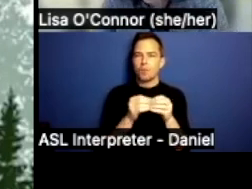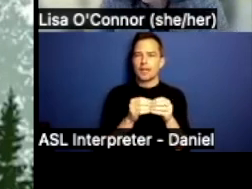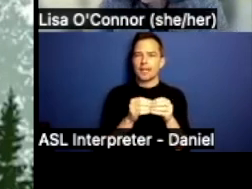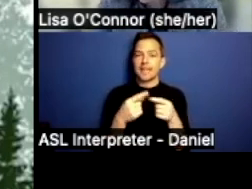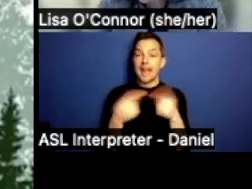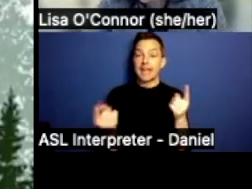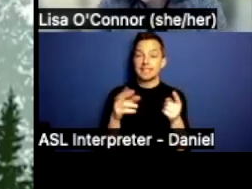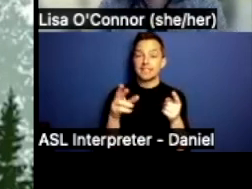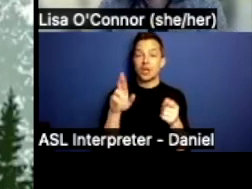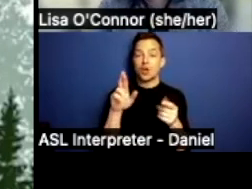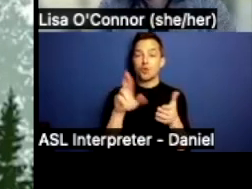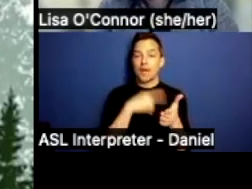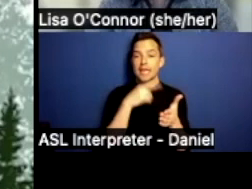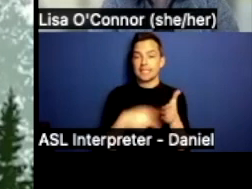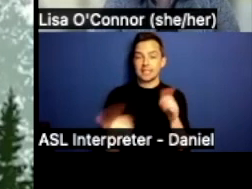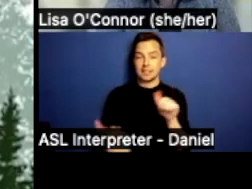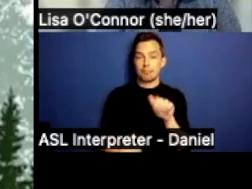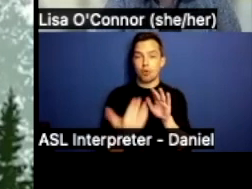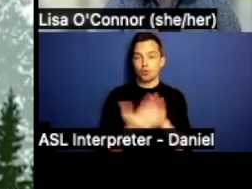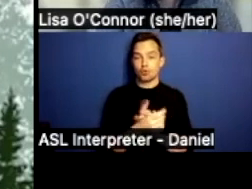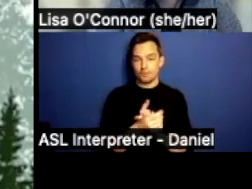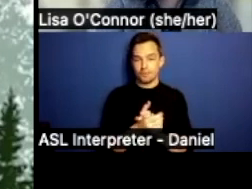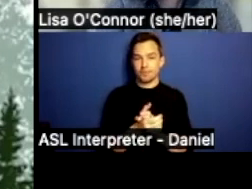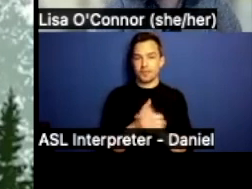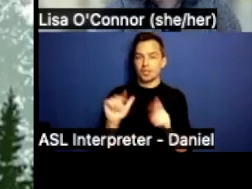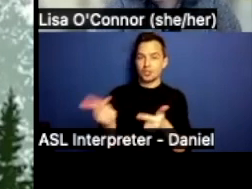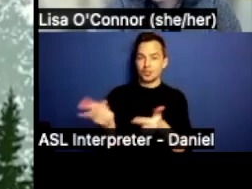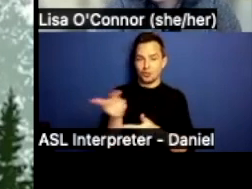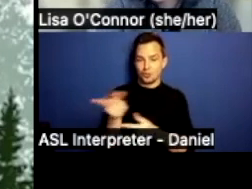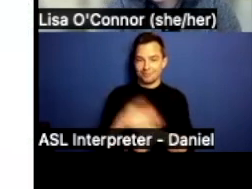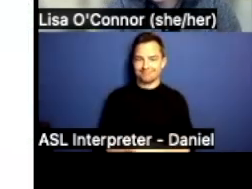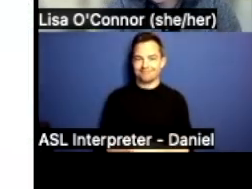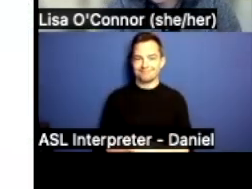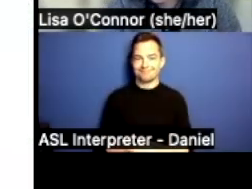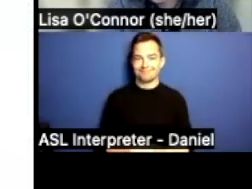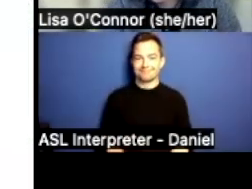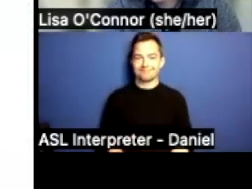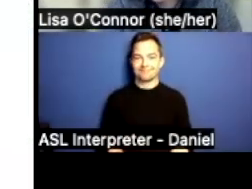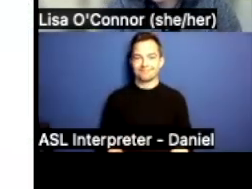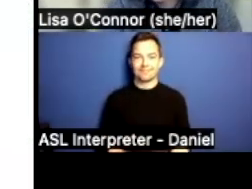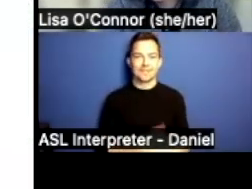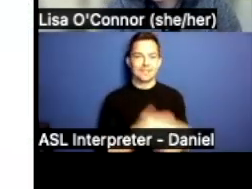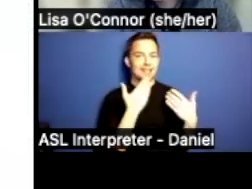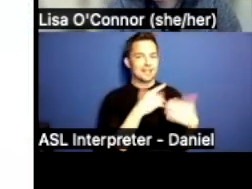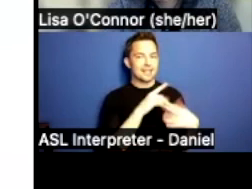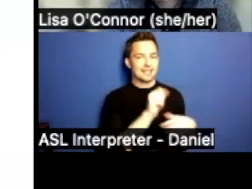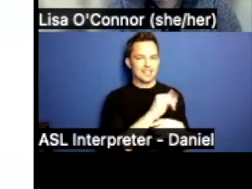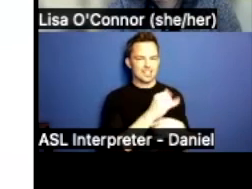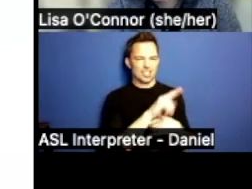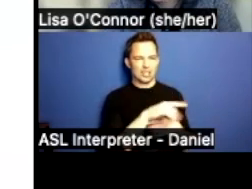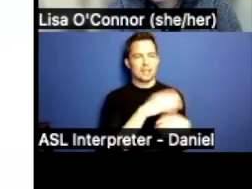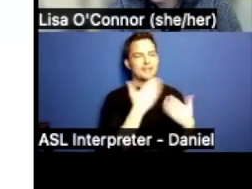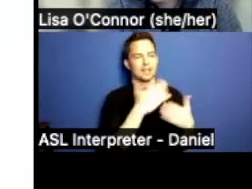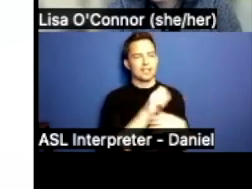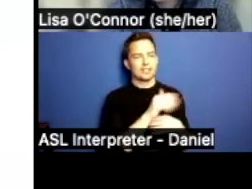anti-racist approach. So turning it over to you all. Thank you, Lisa. Thanks for all that information